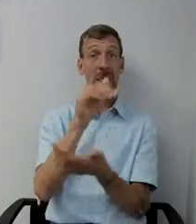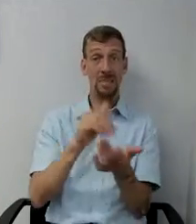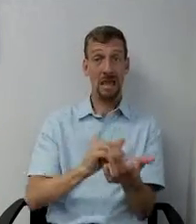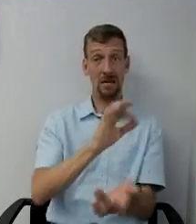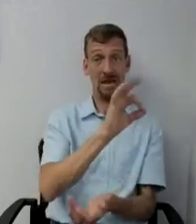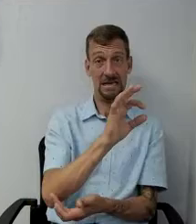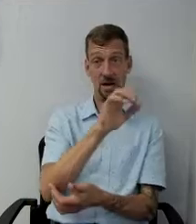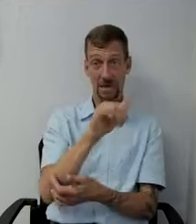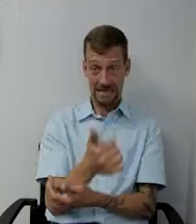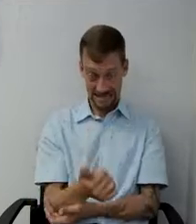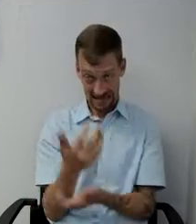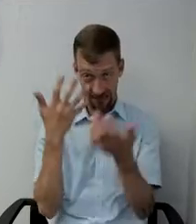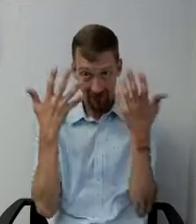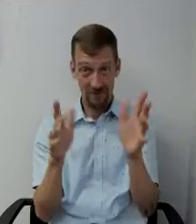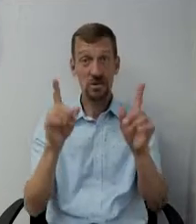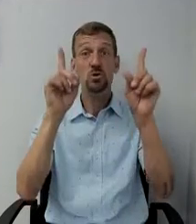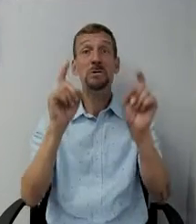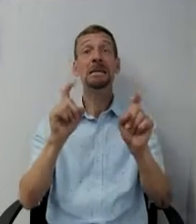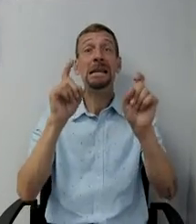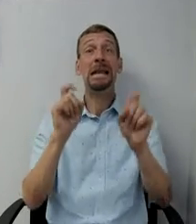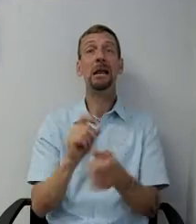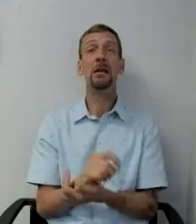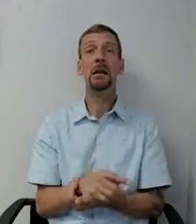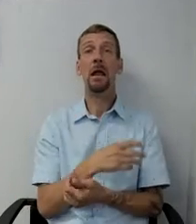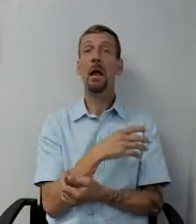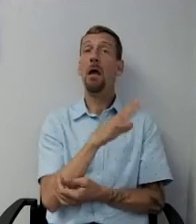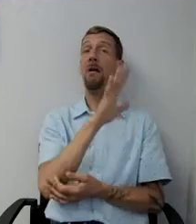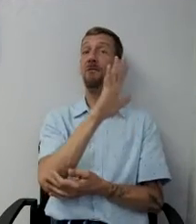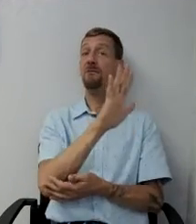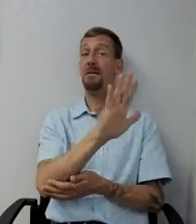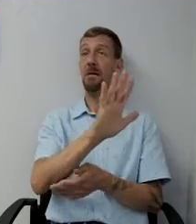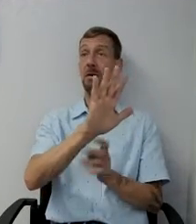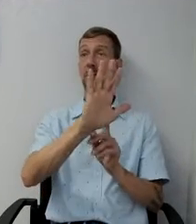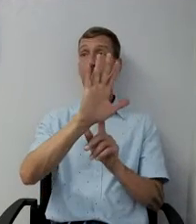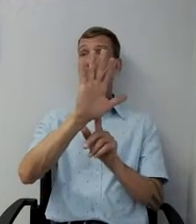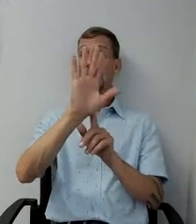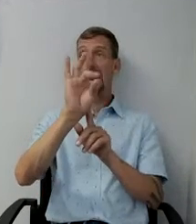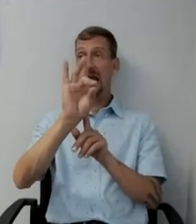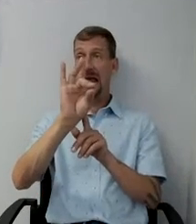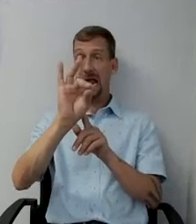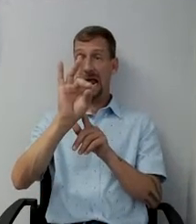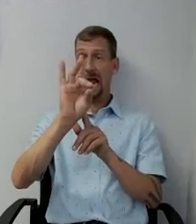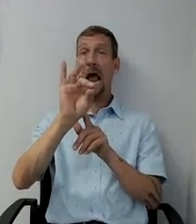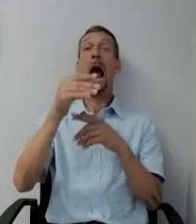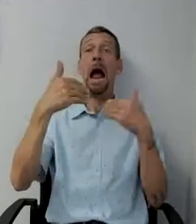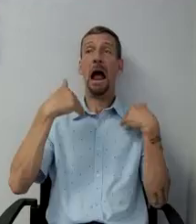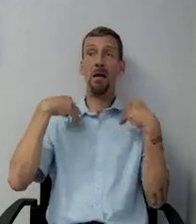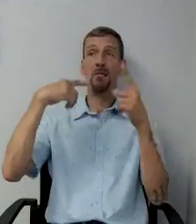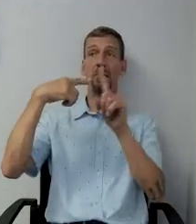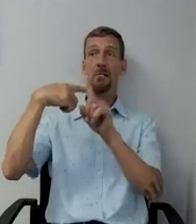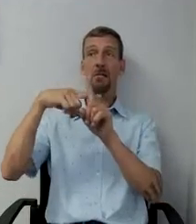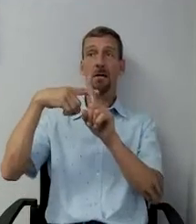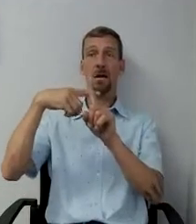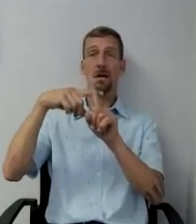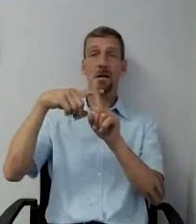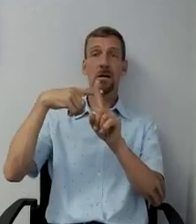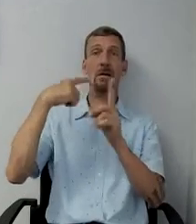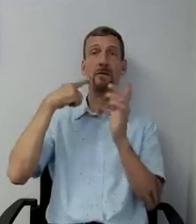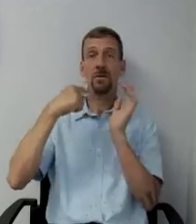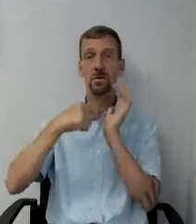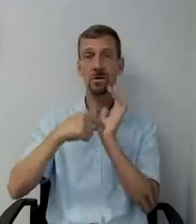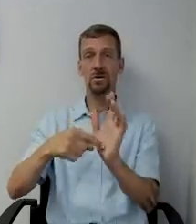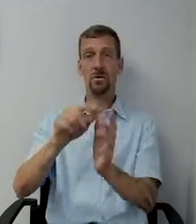1,910 have been tested, and 58 of them have tested positive for evidence